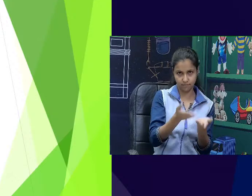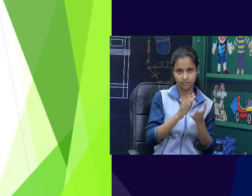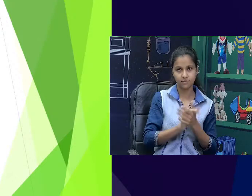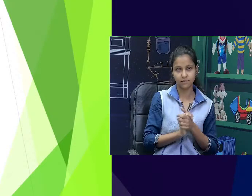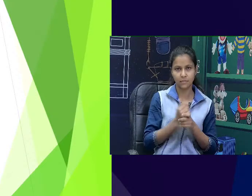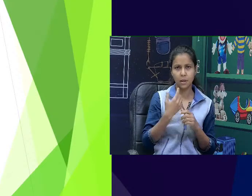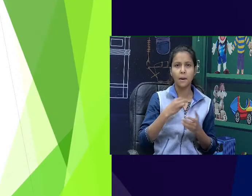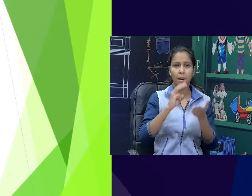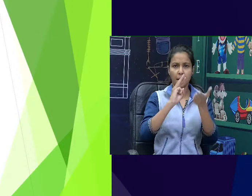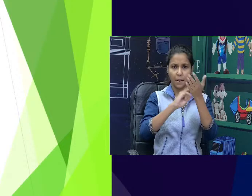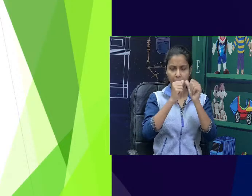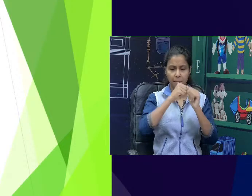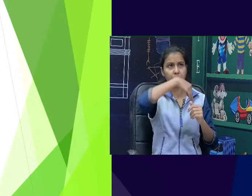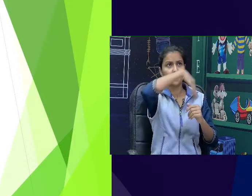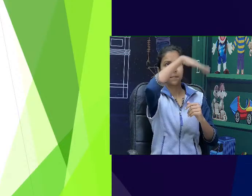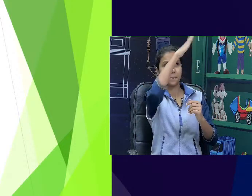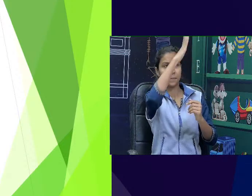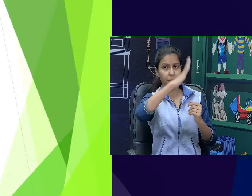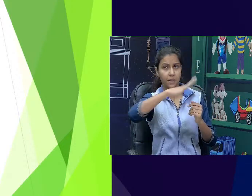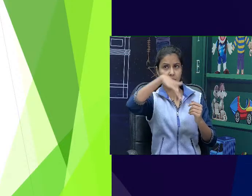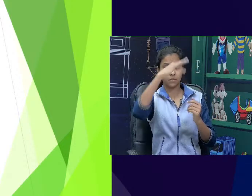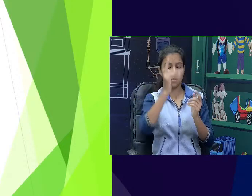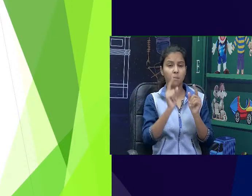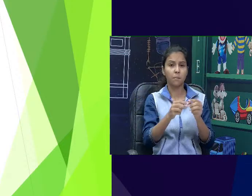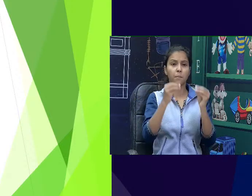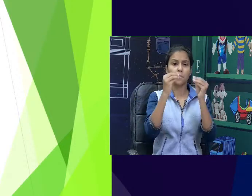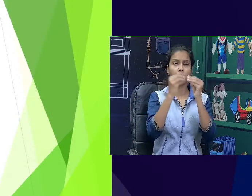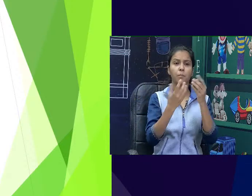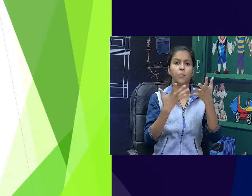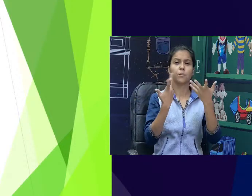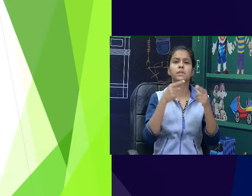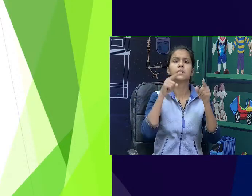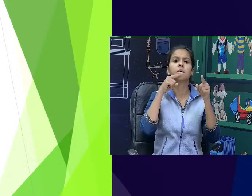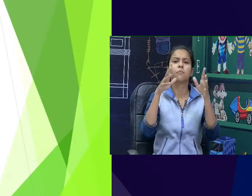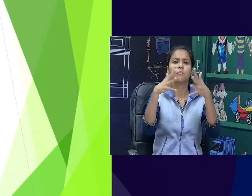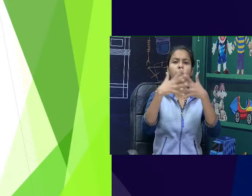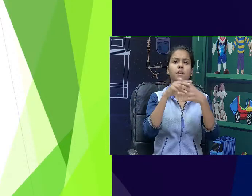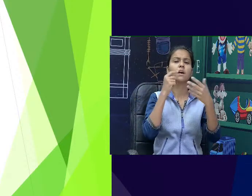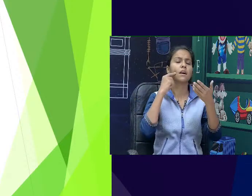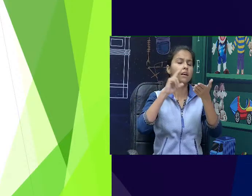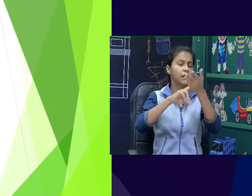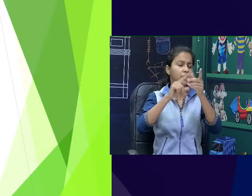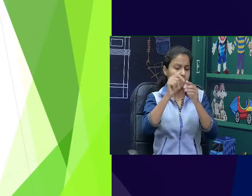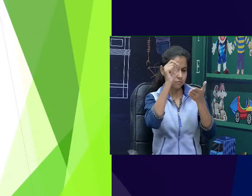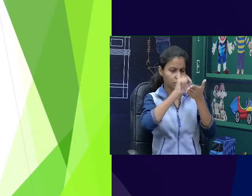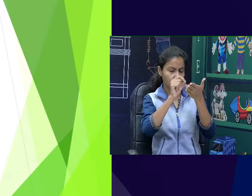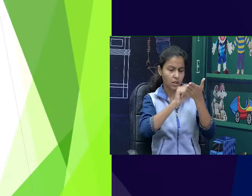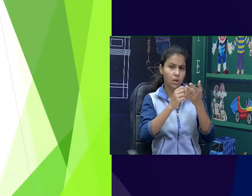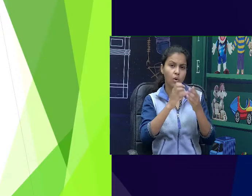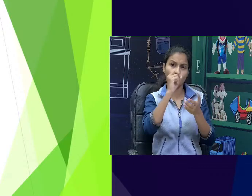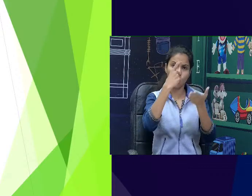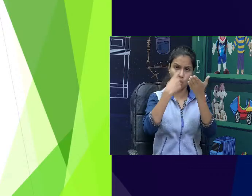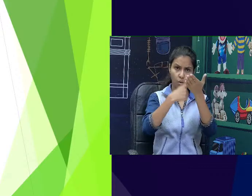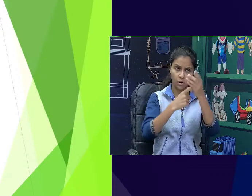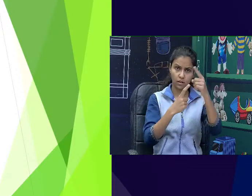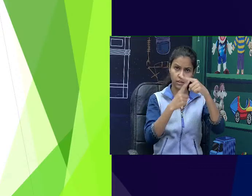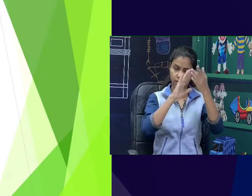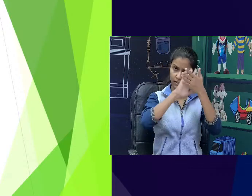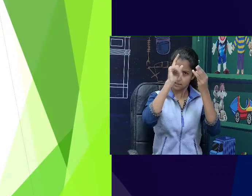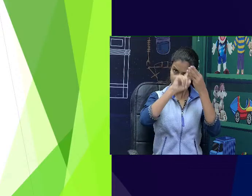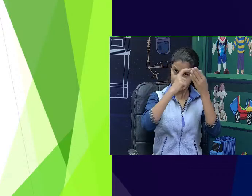Men and Mountains by William Douglas. William Douglas is the writer. over here the author tells us